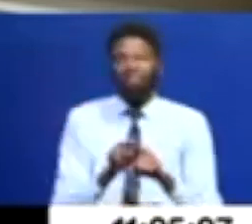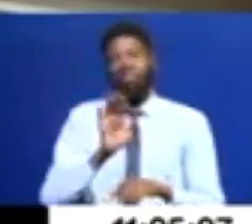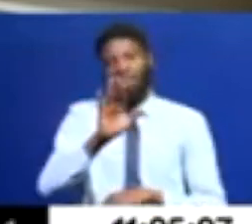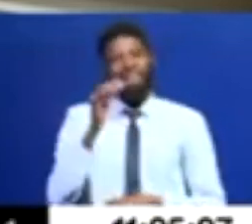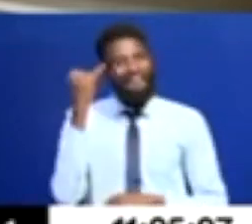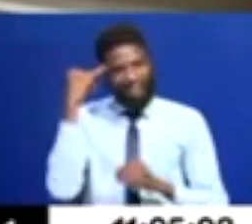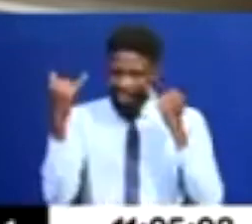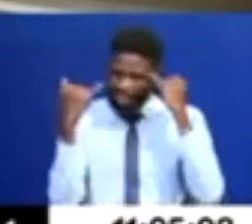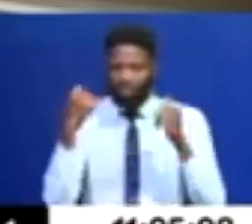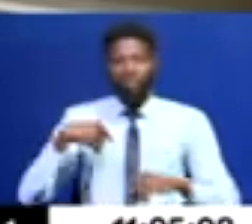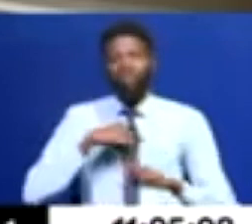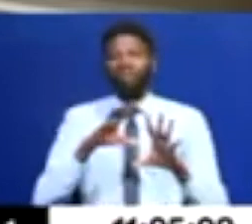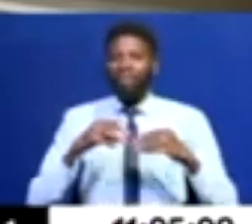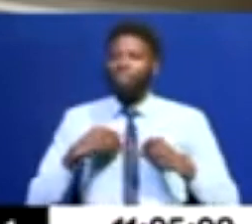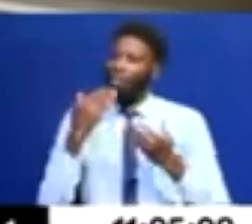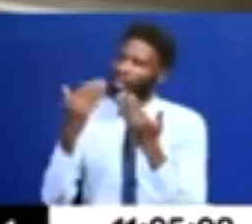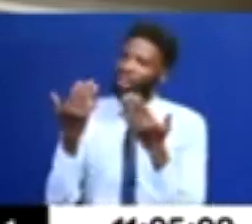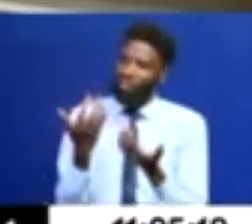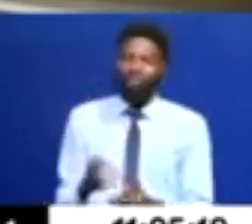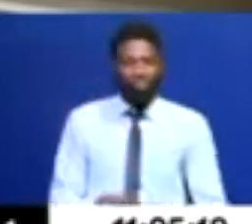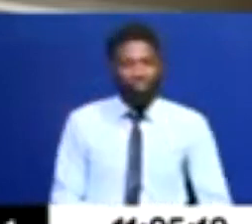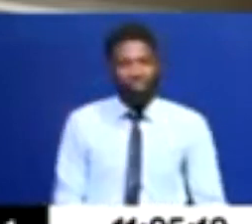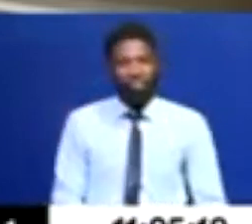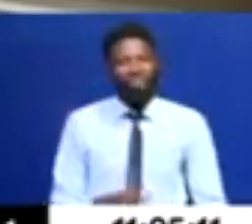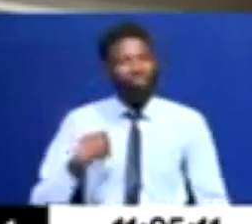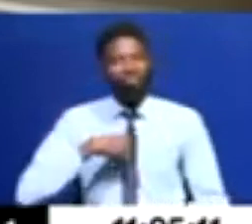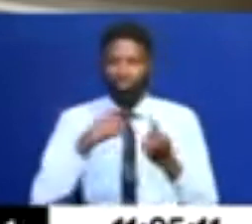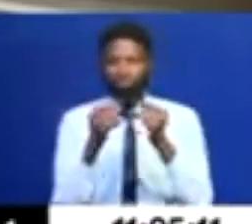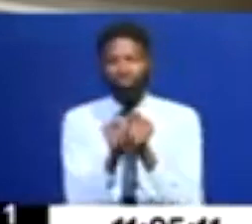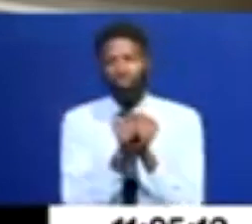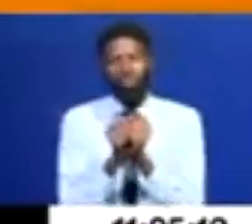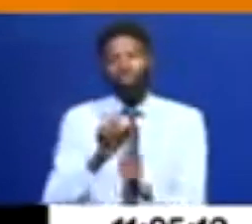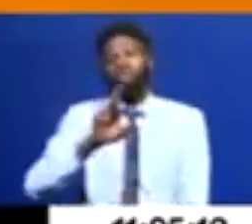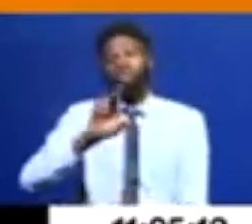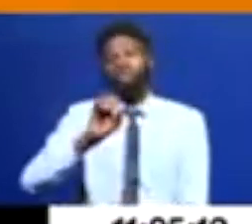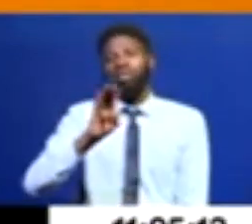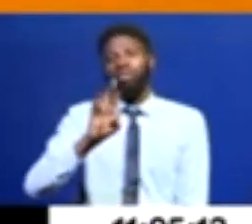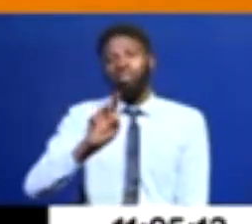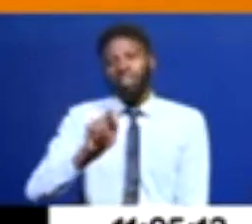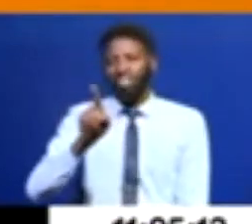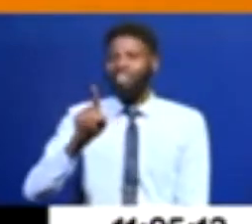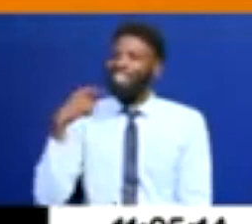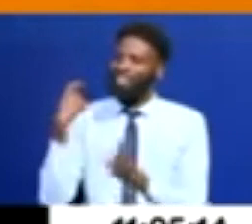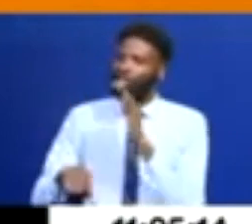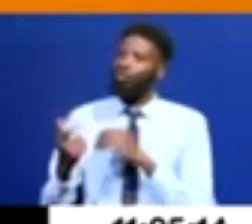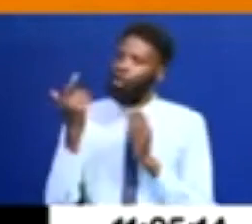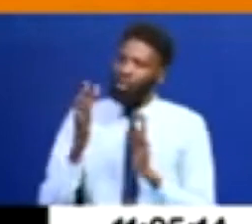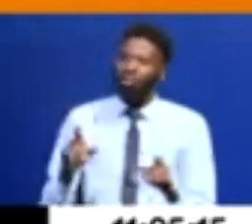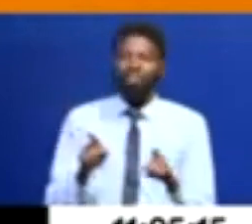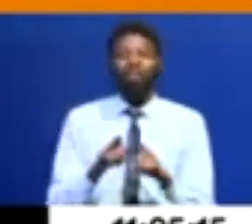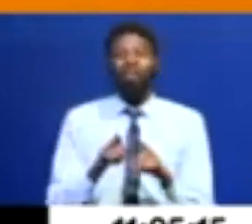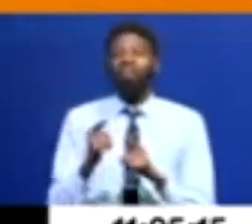is well received. Asante sana. Thank you very much. Thank you. Well, we've been talking to Robert Kamwara. He's a taxation lawyer and an advocate of the High